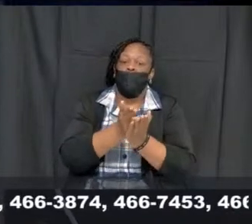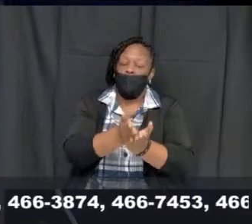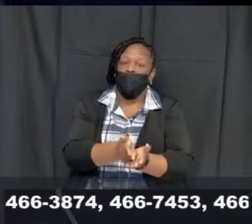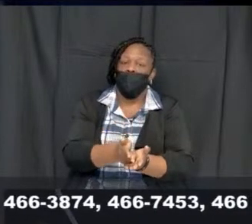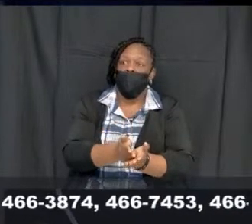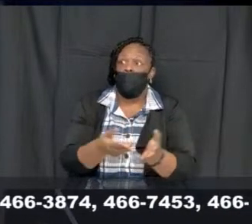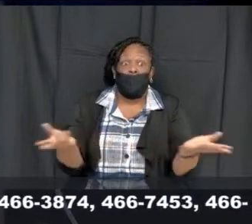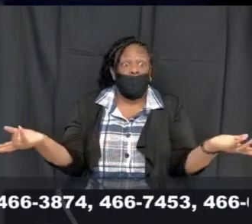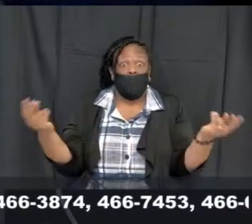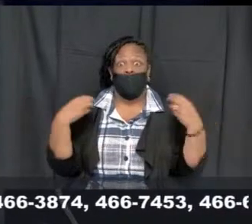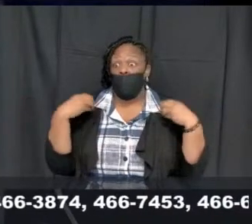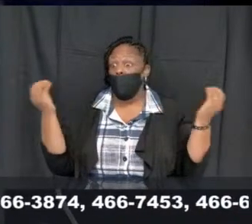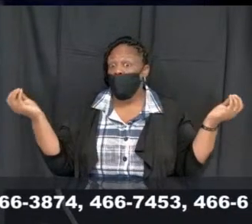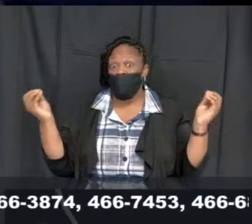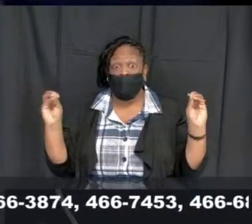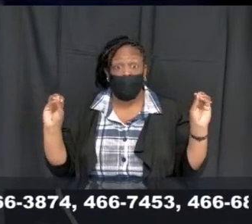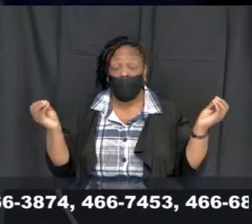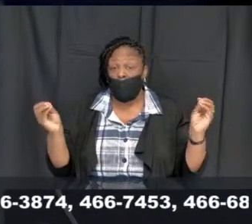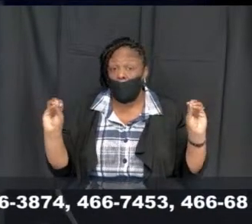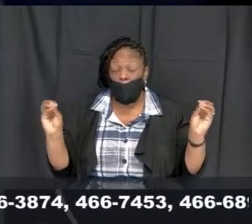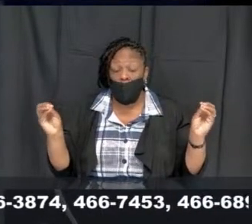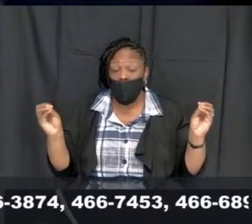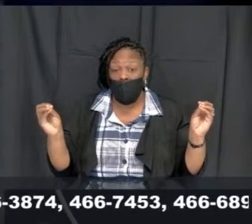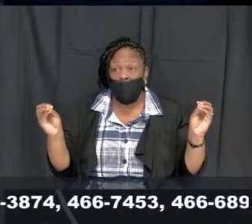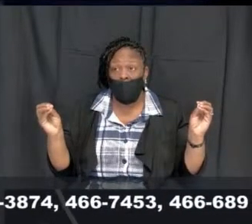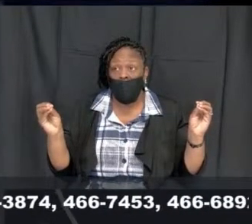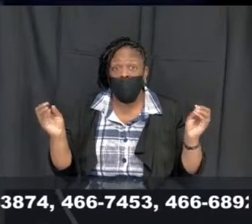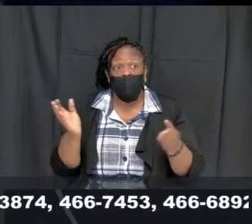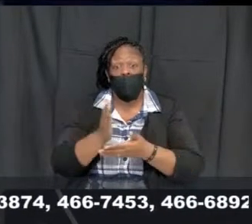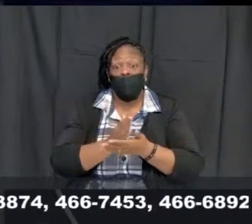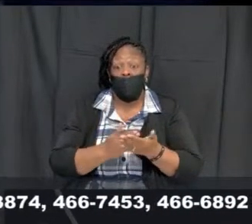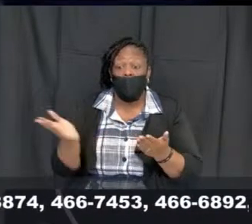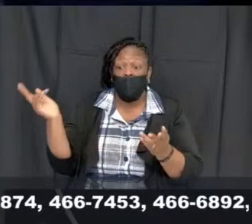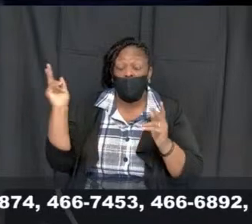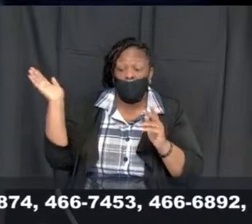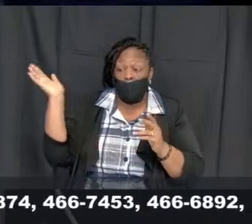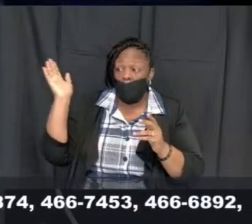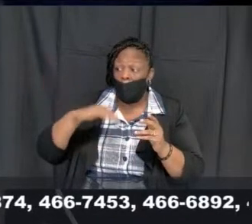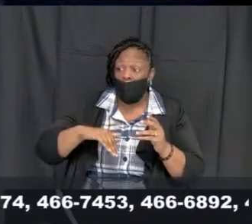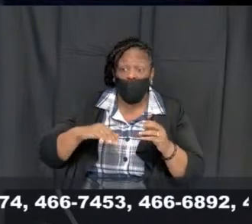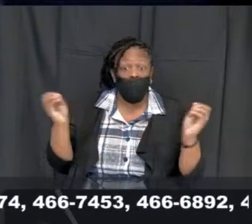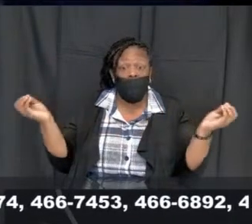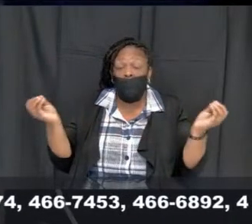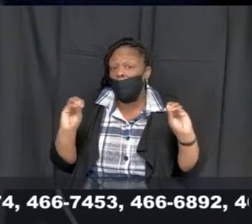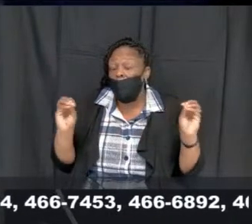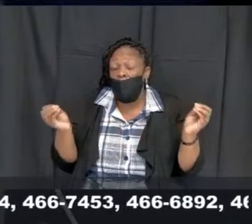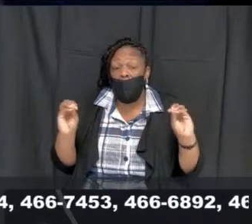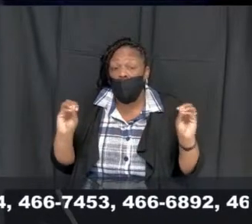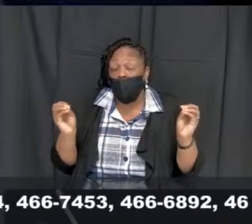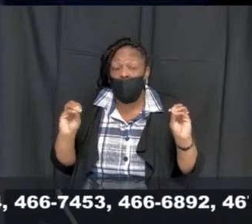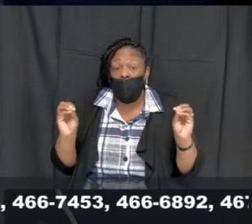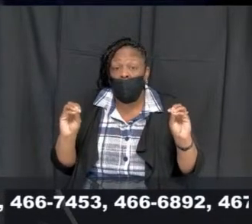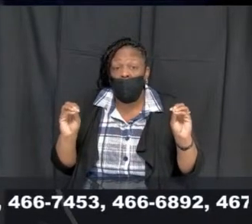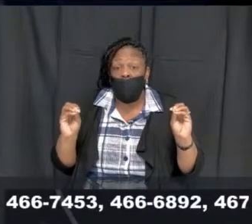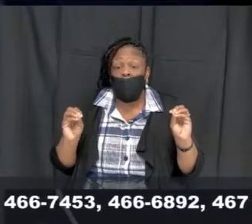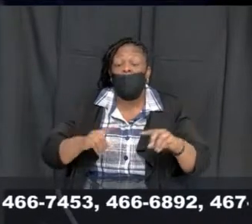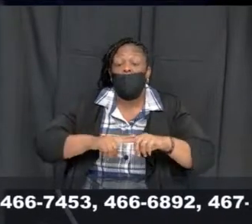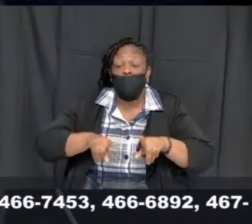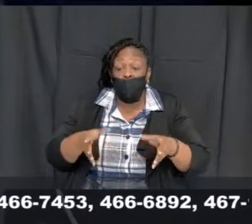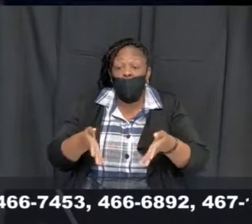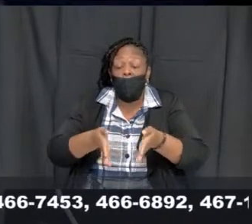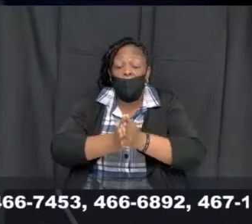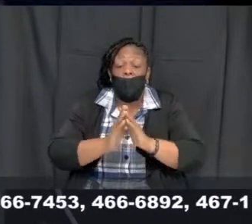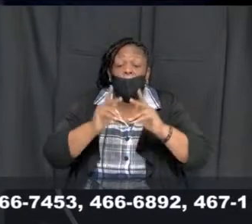they have multiple stay-over hotels. We have significant name brands, and we're